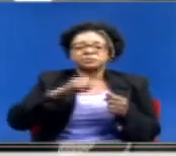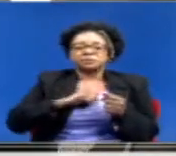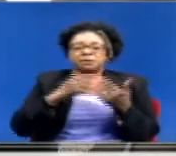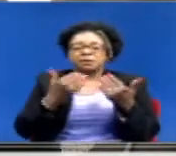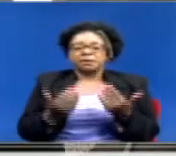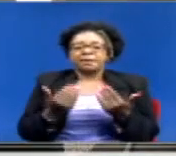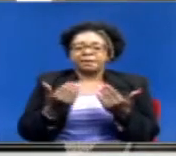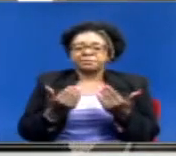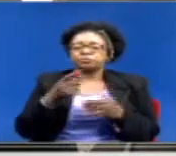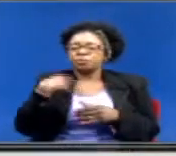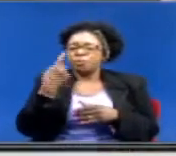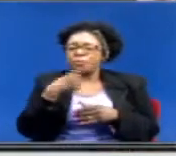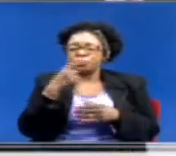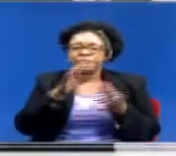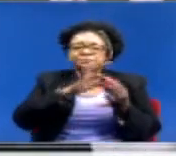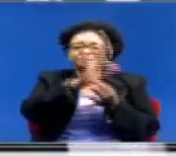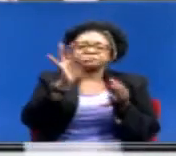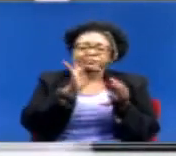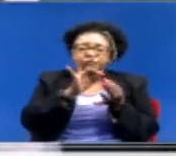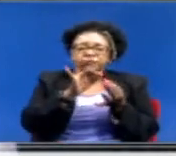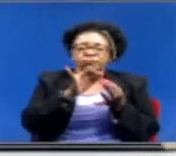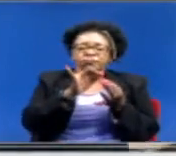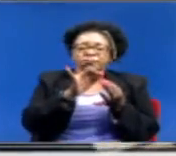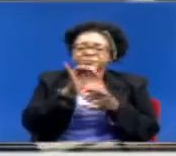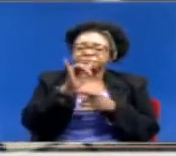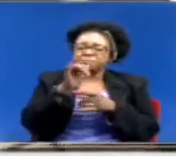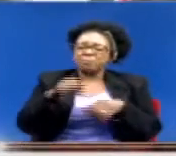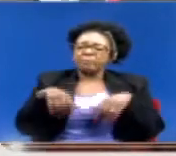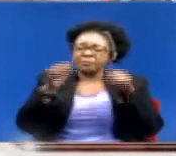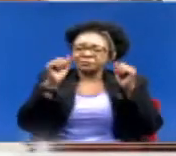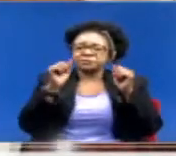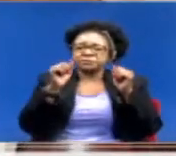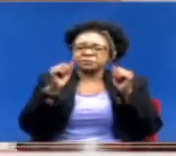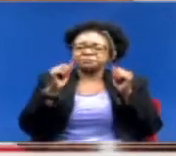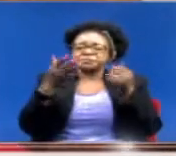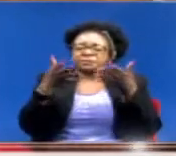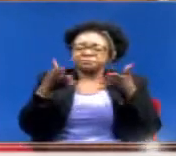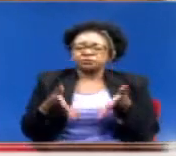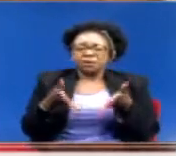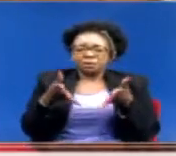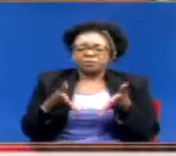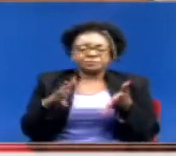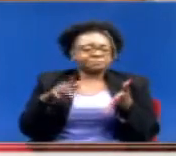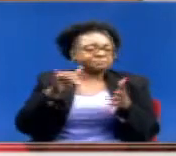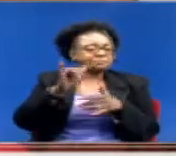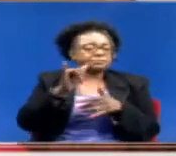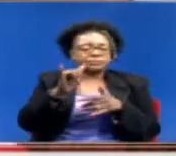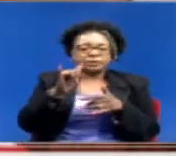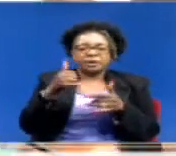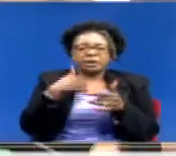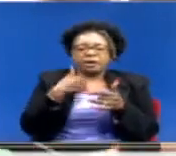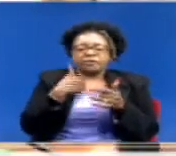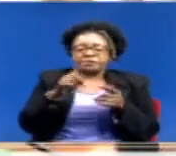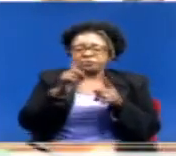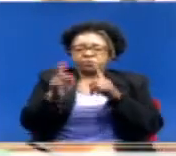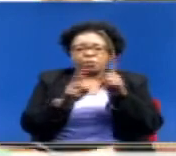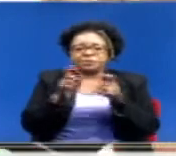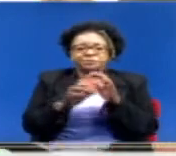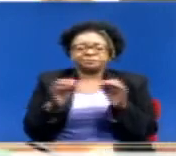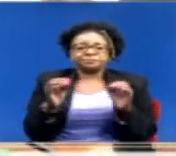who exactly the First Choice boss is seeing that up to date, she has not been called in for questioning. Amekuja